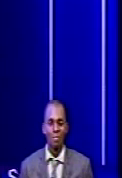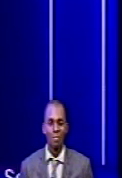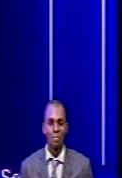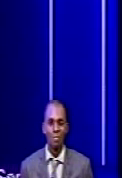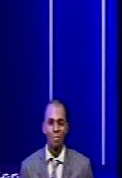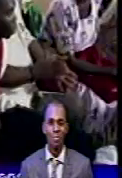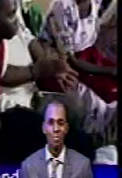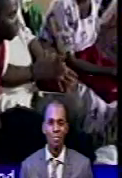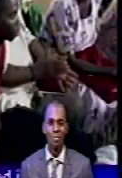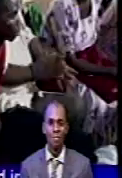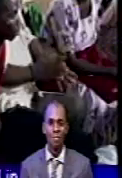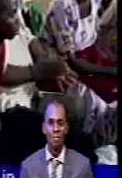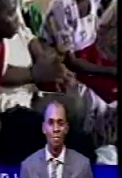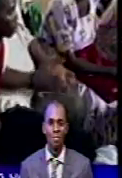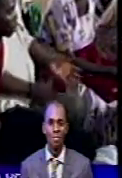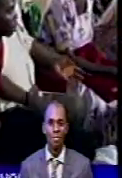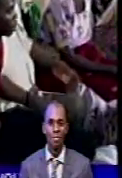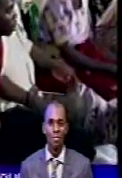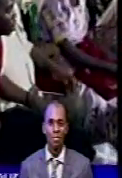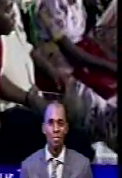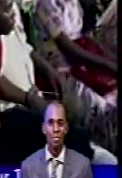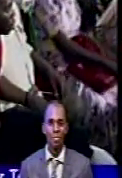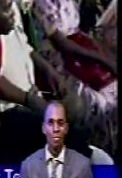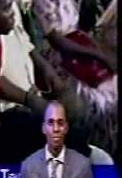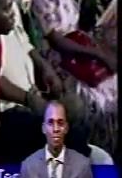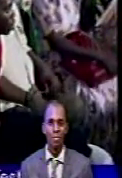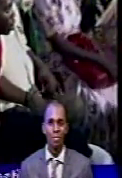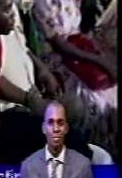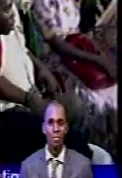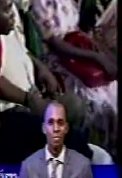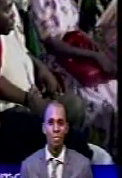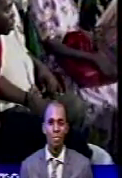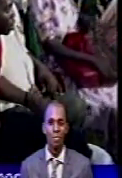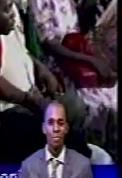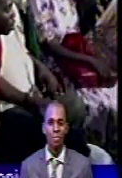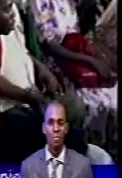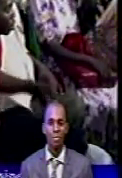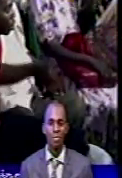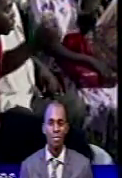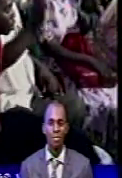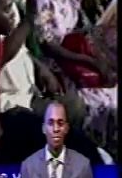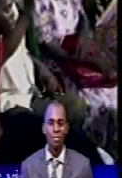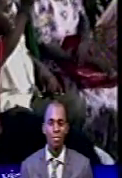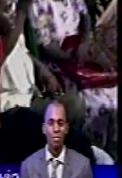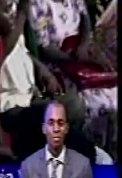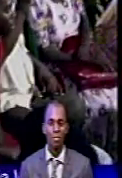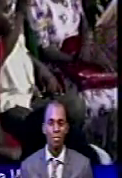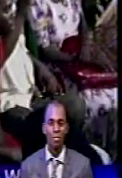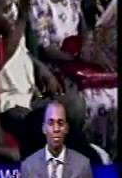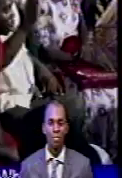God. After the prayer of the man of God, she began to walk. We'll take you to other